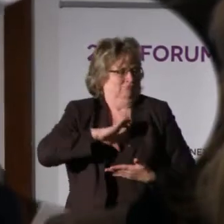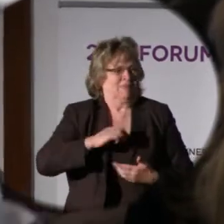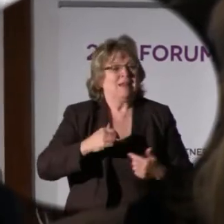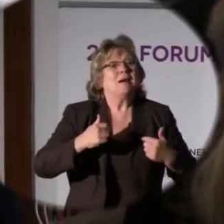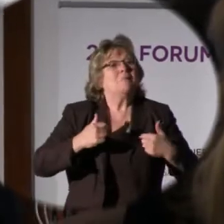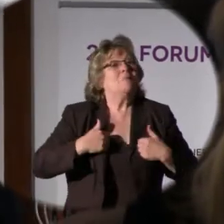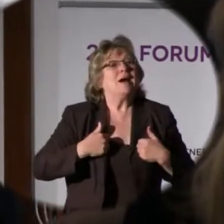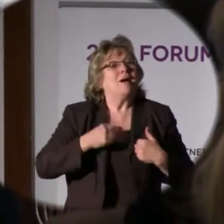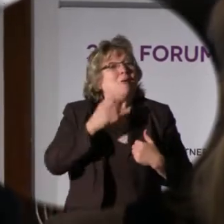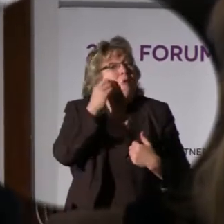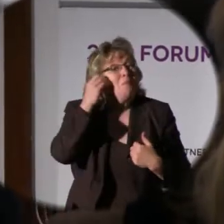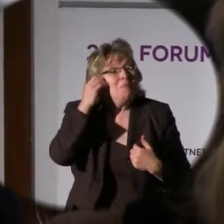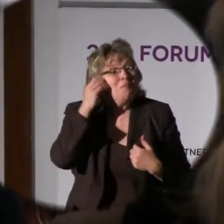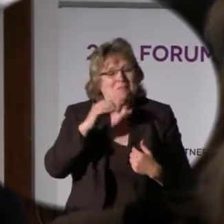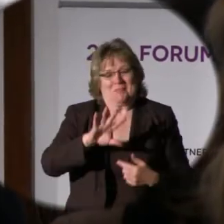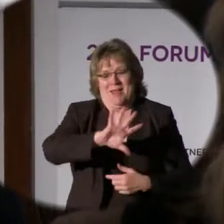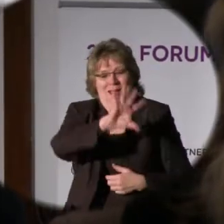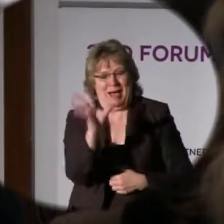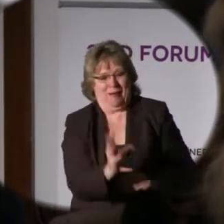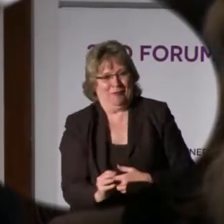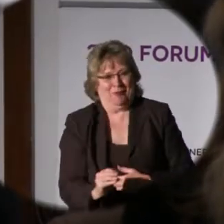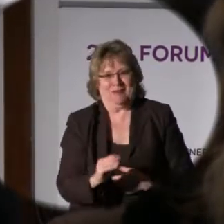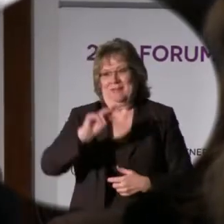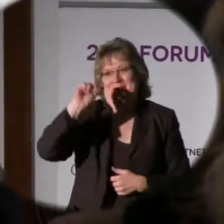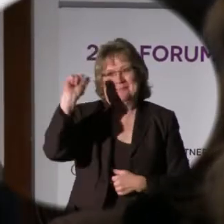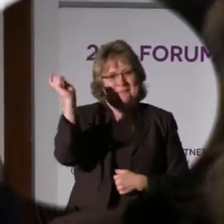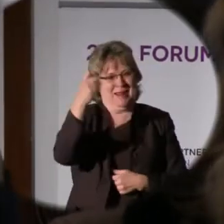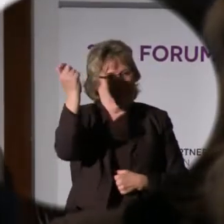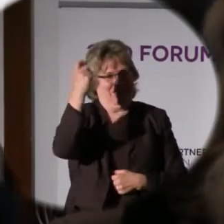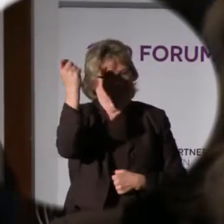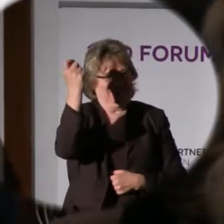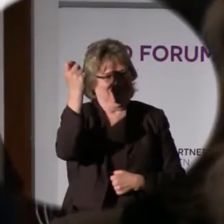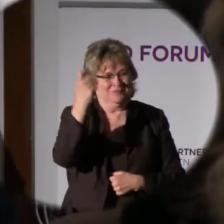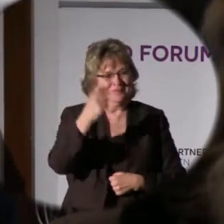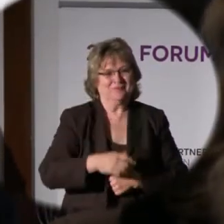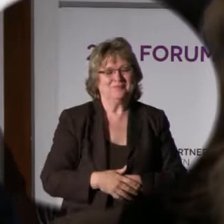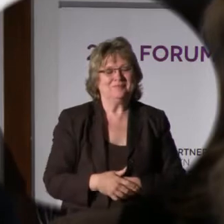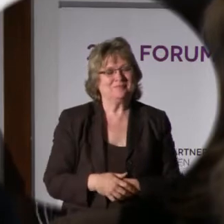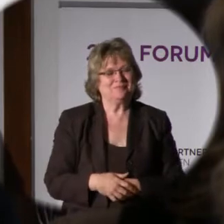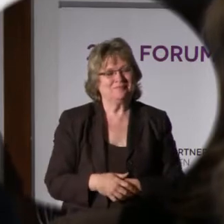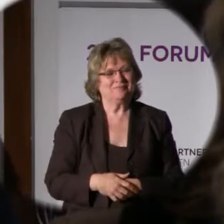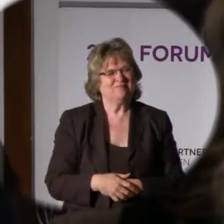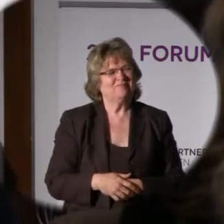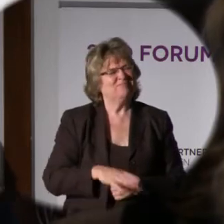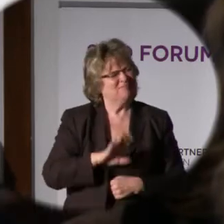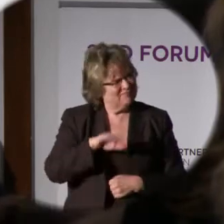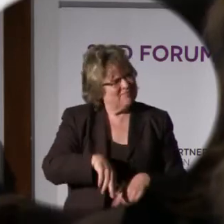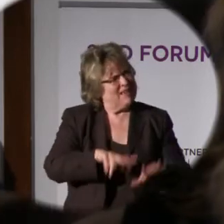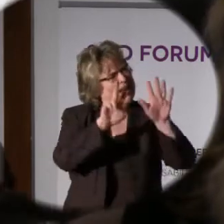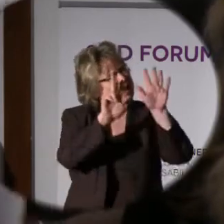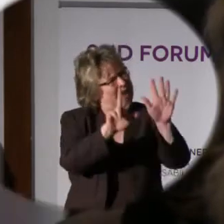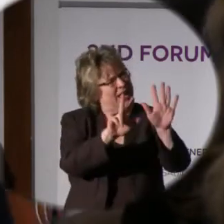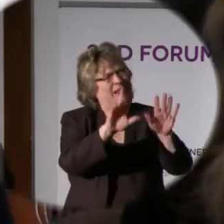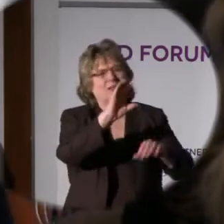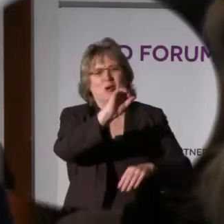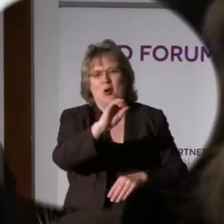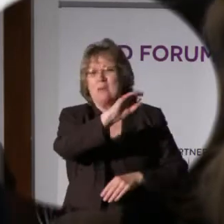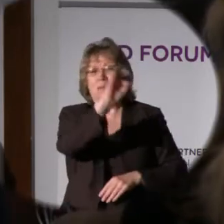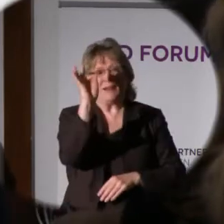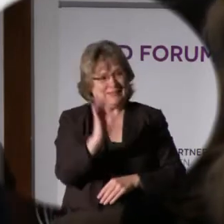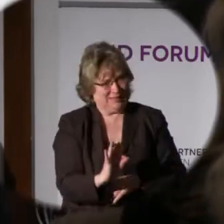Malawi. And as you rightly know, that 80% of persons with